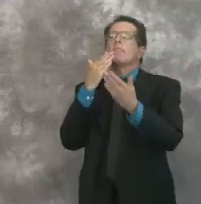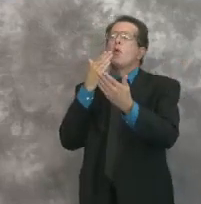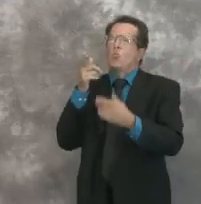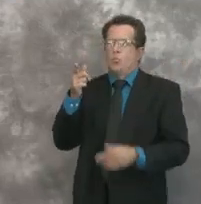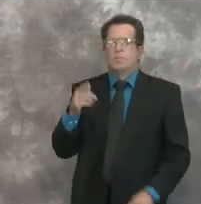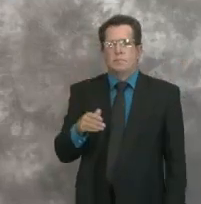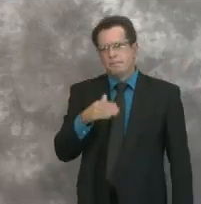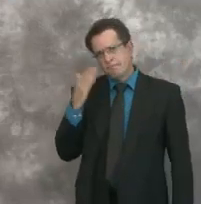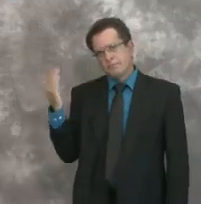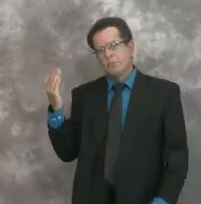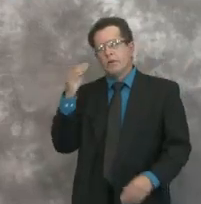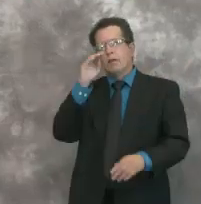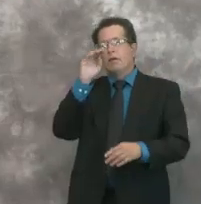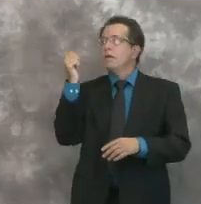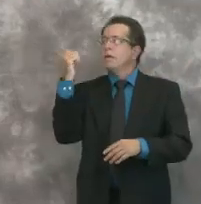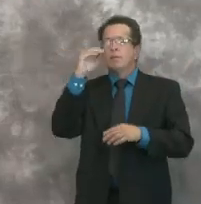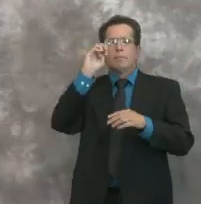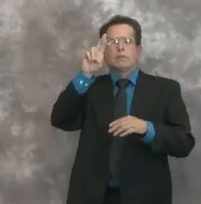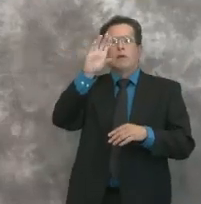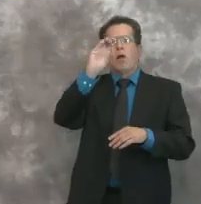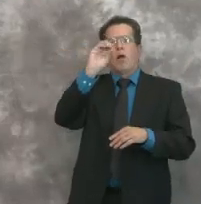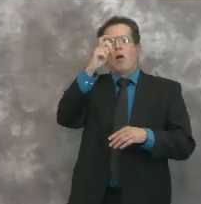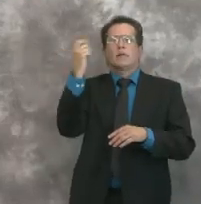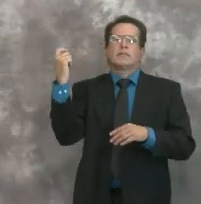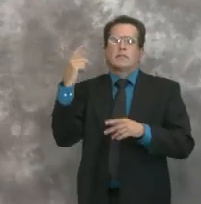Okay, next question.